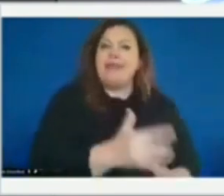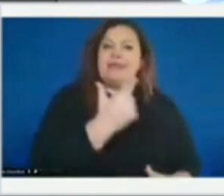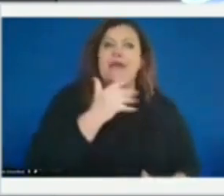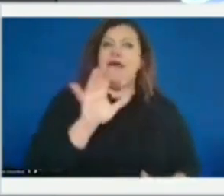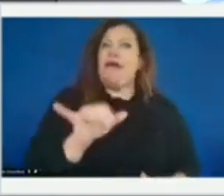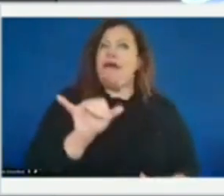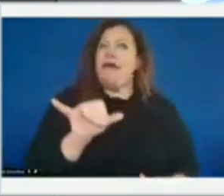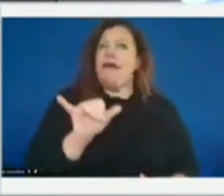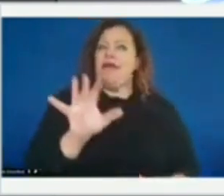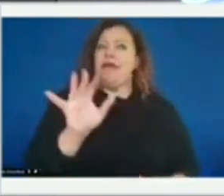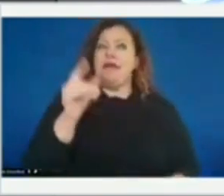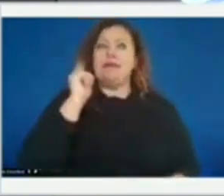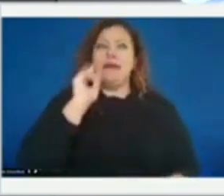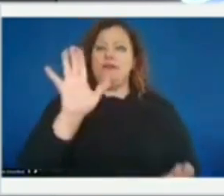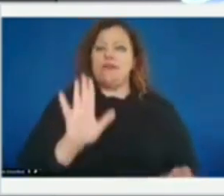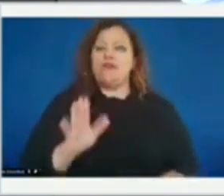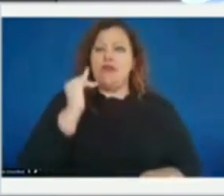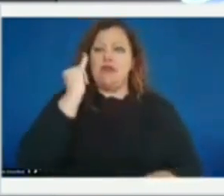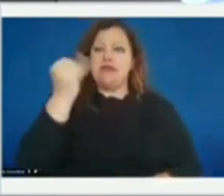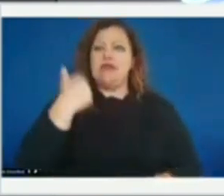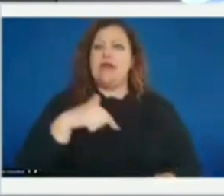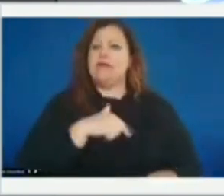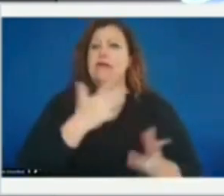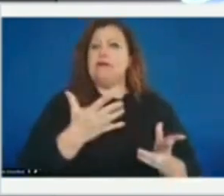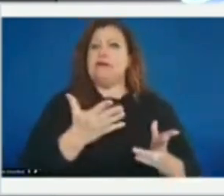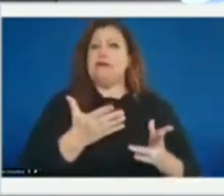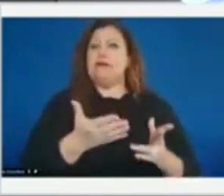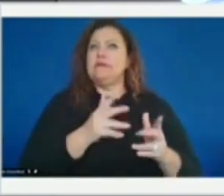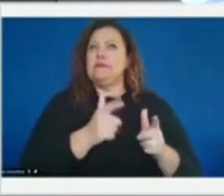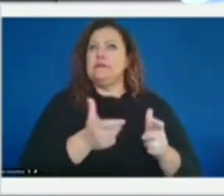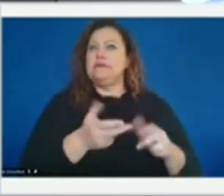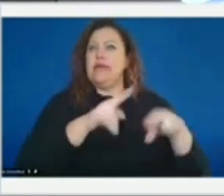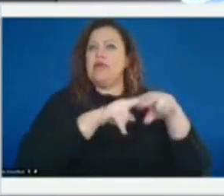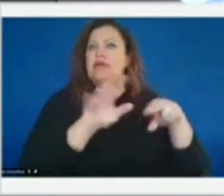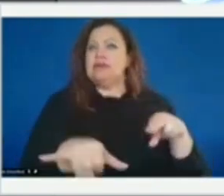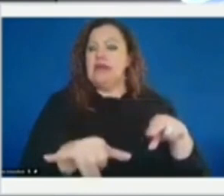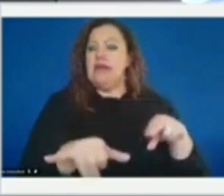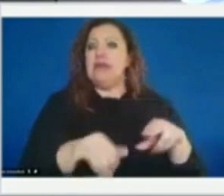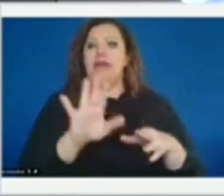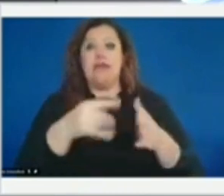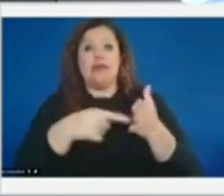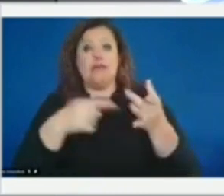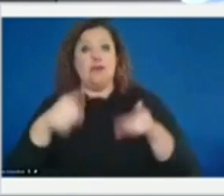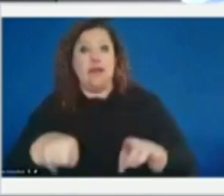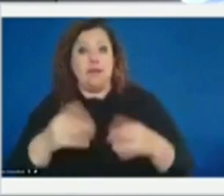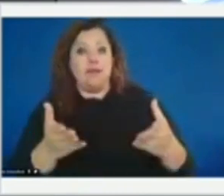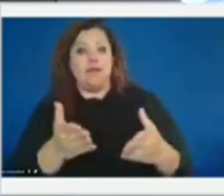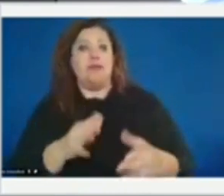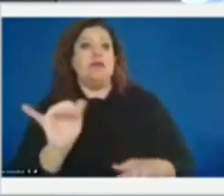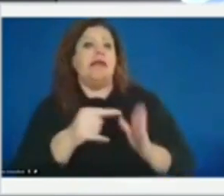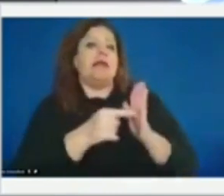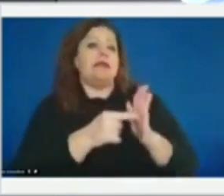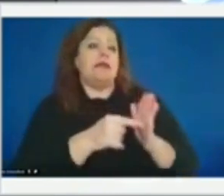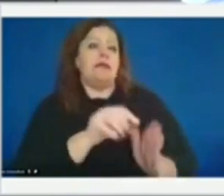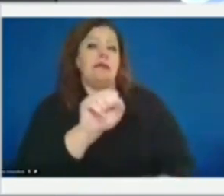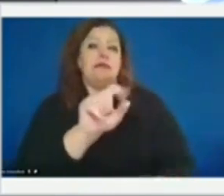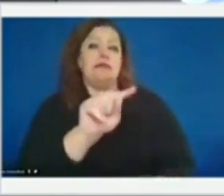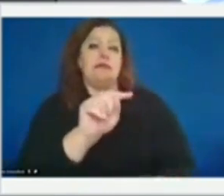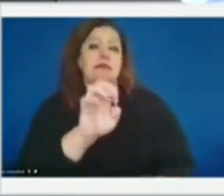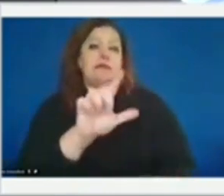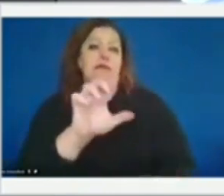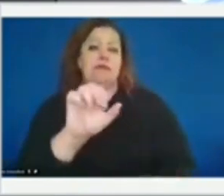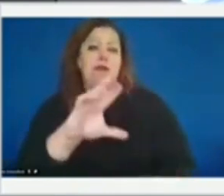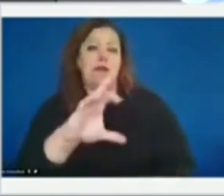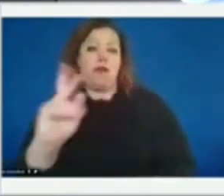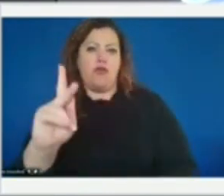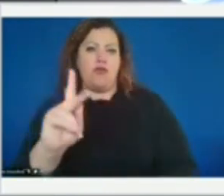Let's expand on that. And that's what's happened here. Take Steel Creek, for example, what we affectionately call the U,